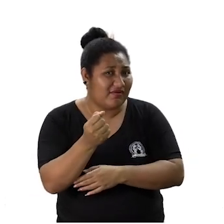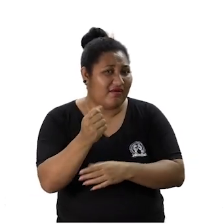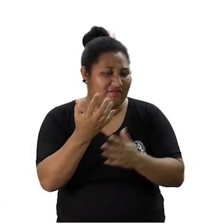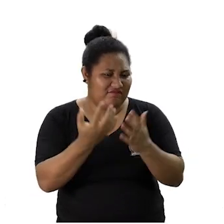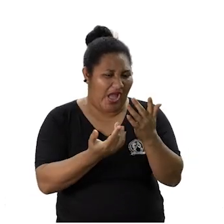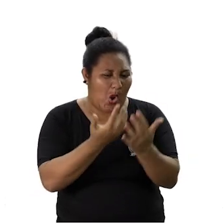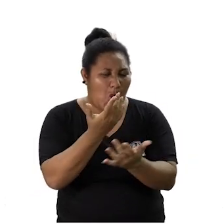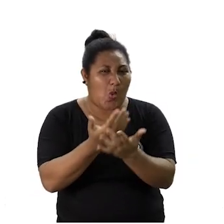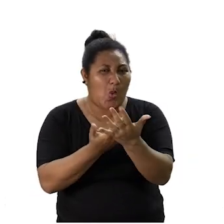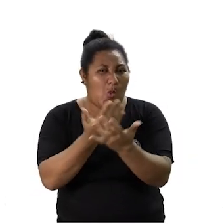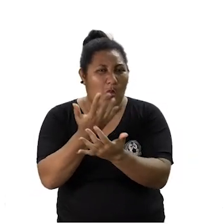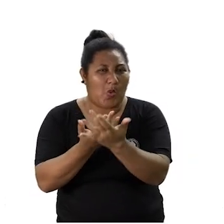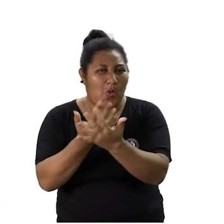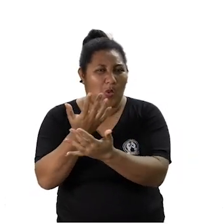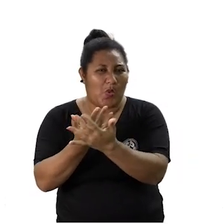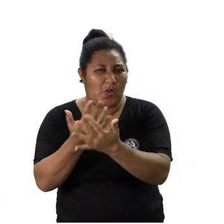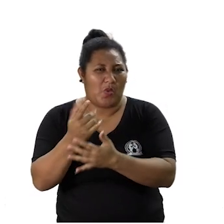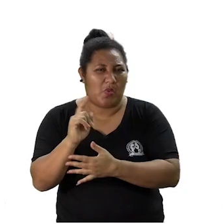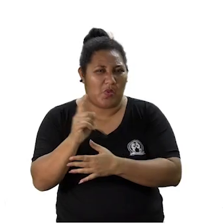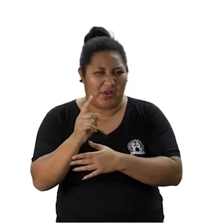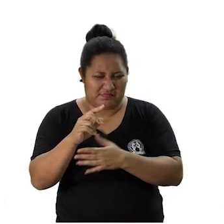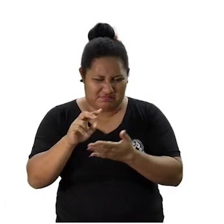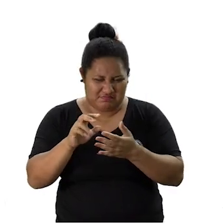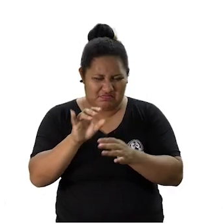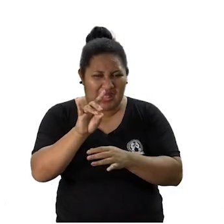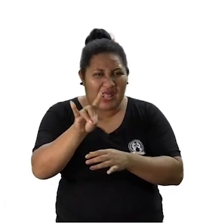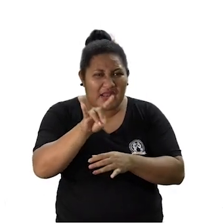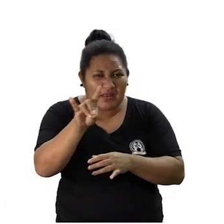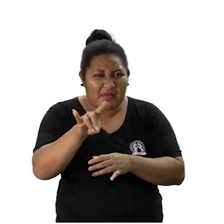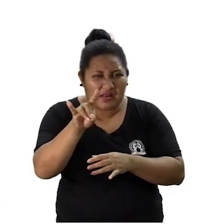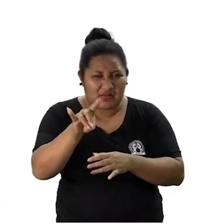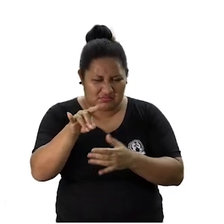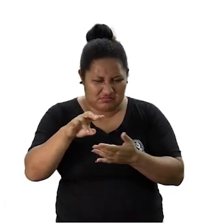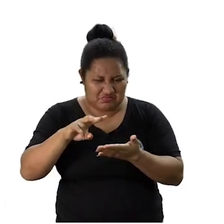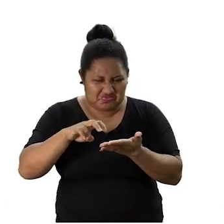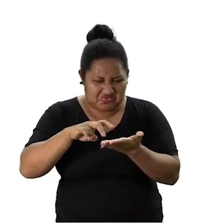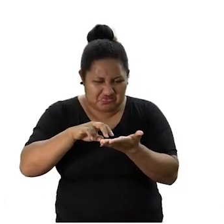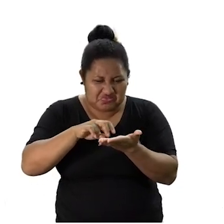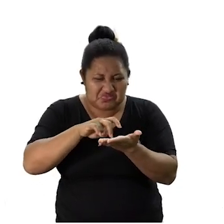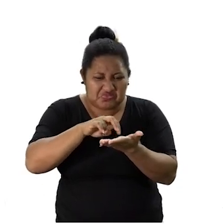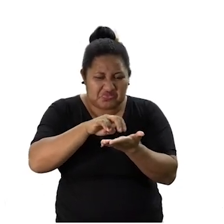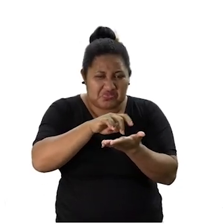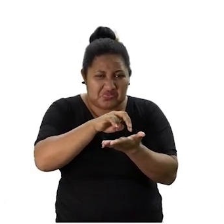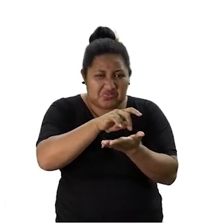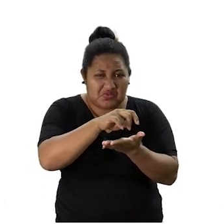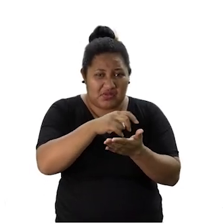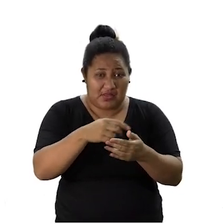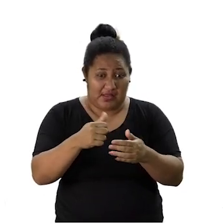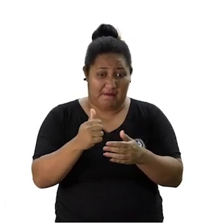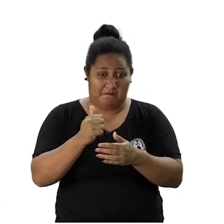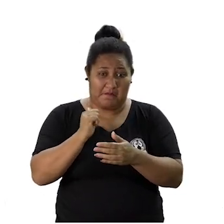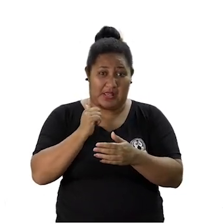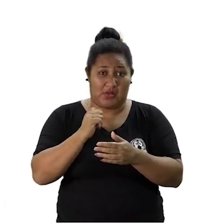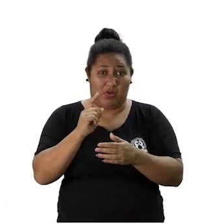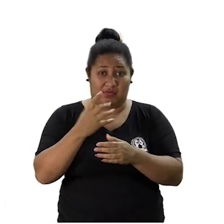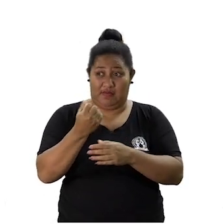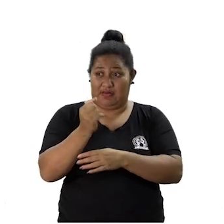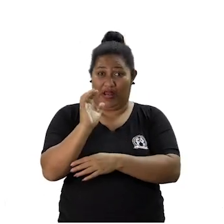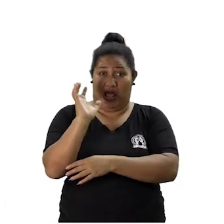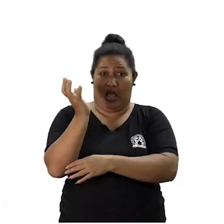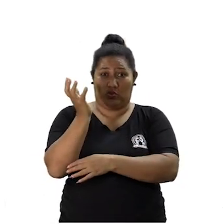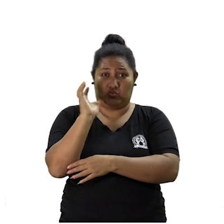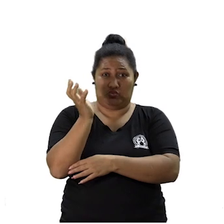vao. Ia o iniseti si mea ia vai toi tātou. The background na tu mai ia ato la au